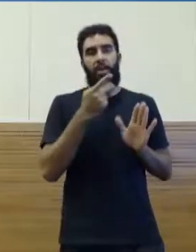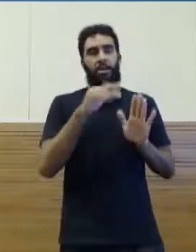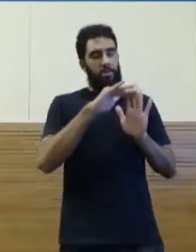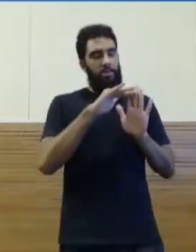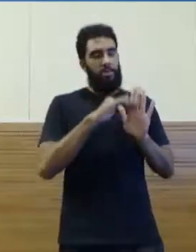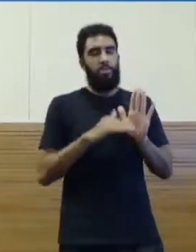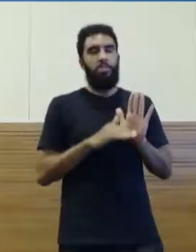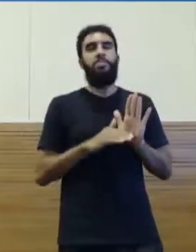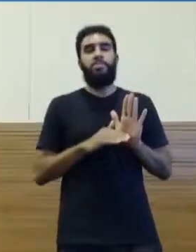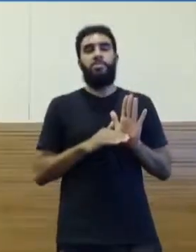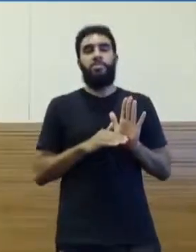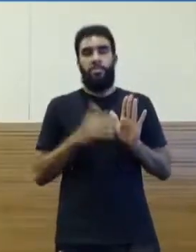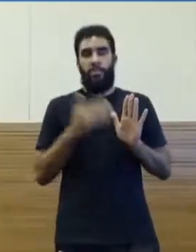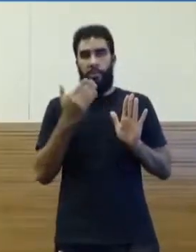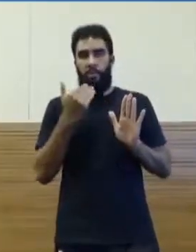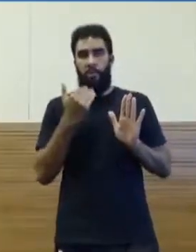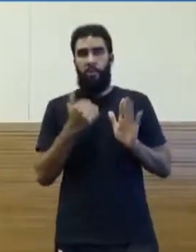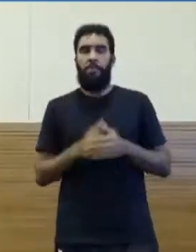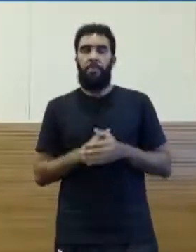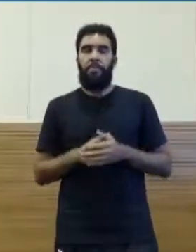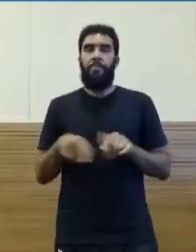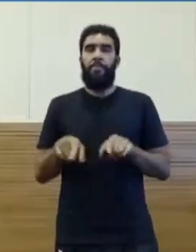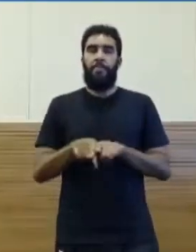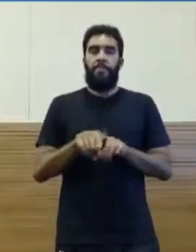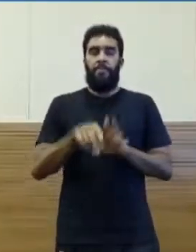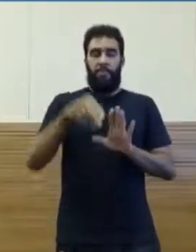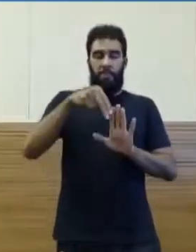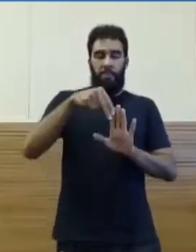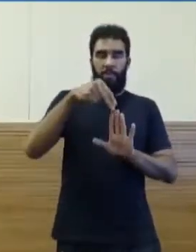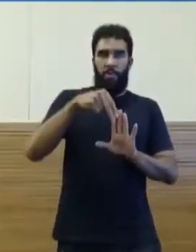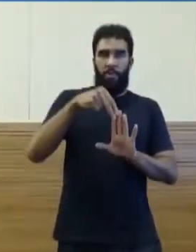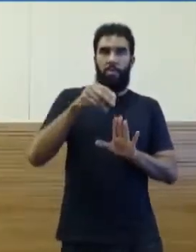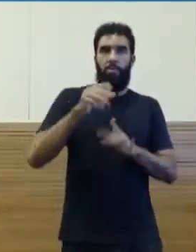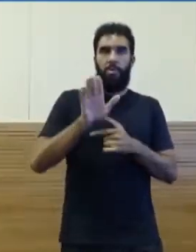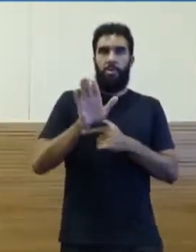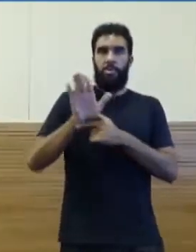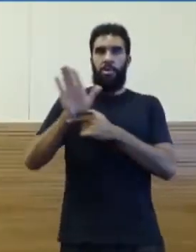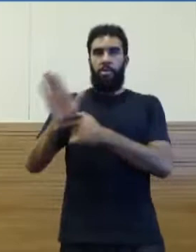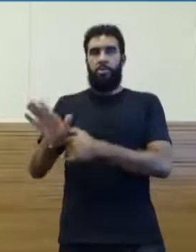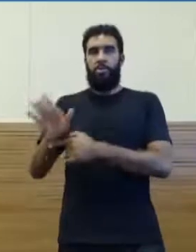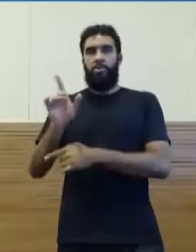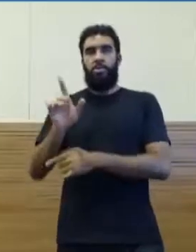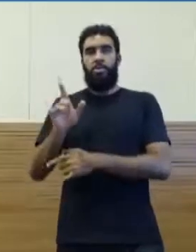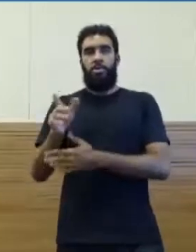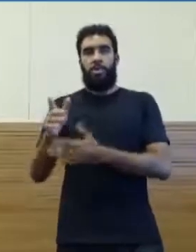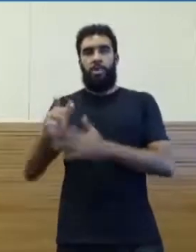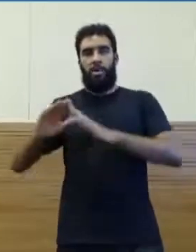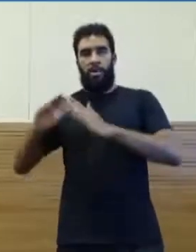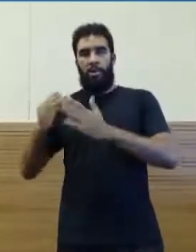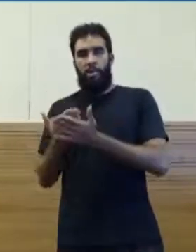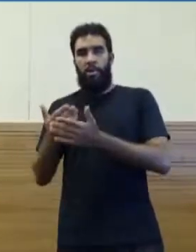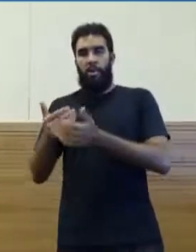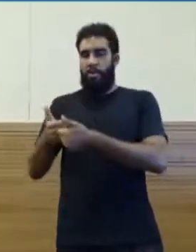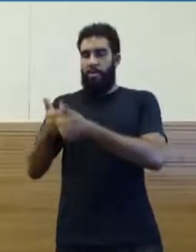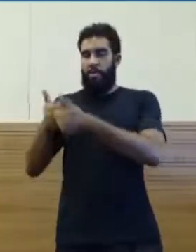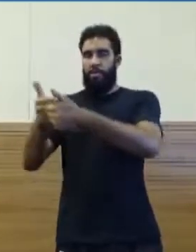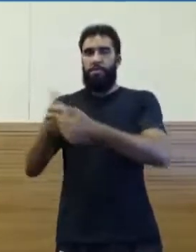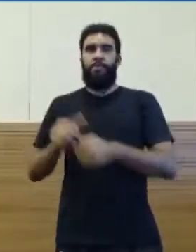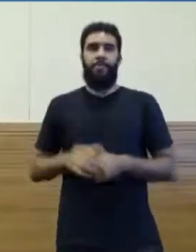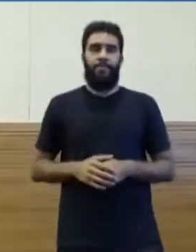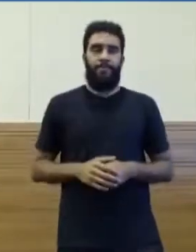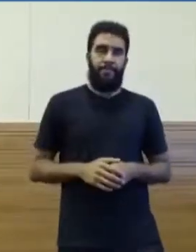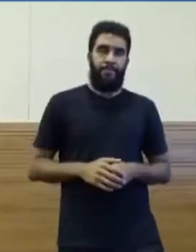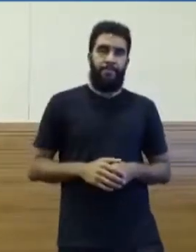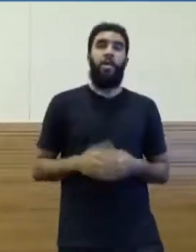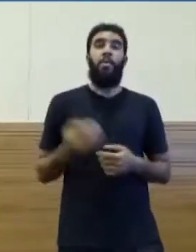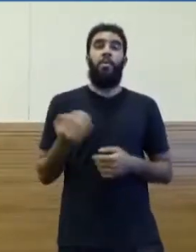And these laws already mention these guidelines, there's norms, and they give us more space. So what we're doing